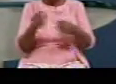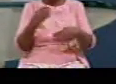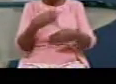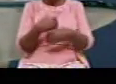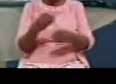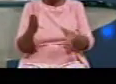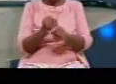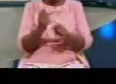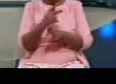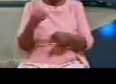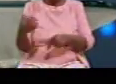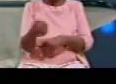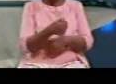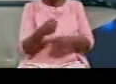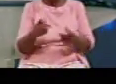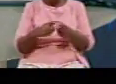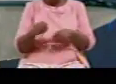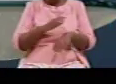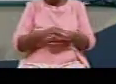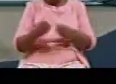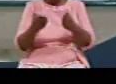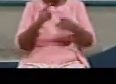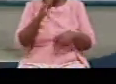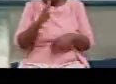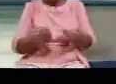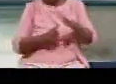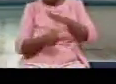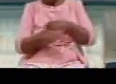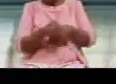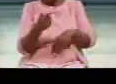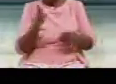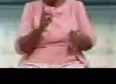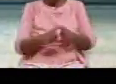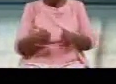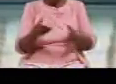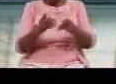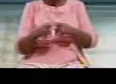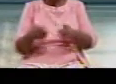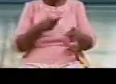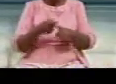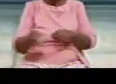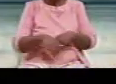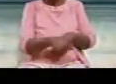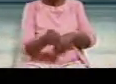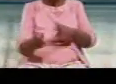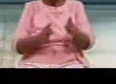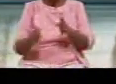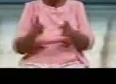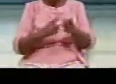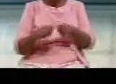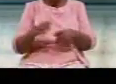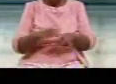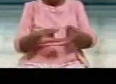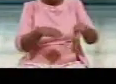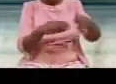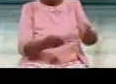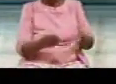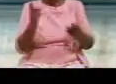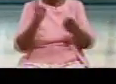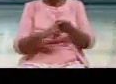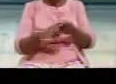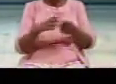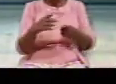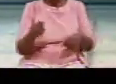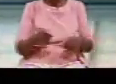my word. You want to be disobedient. You want to torment other people. And then they are delivered into the hands of